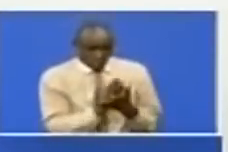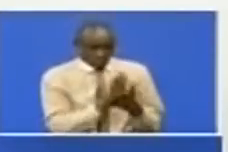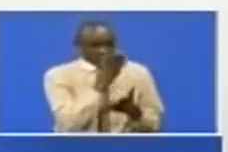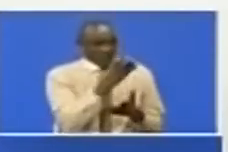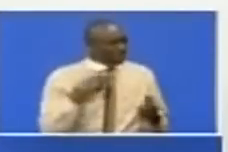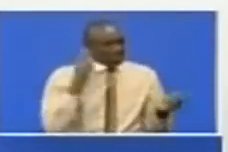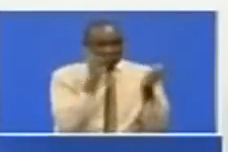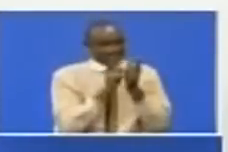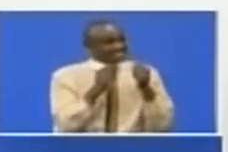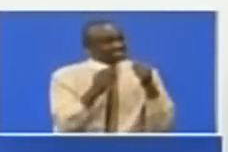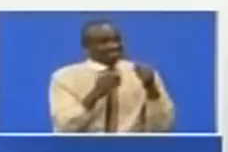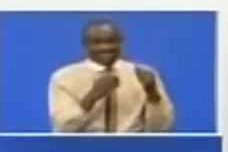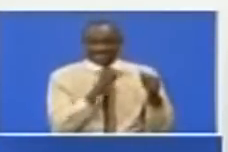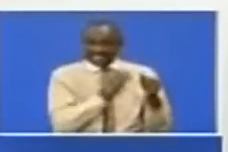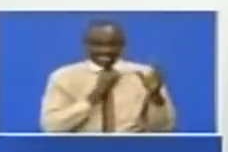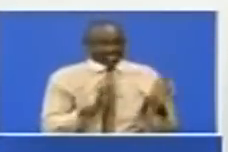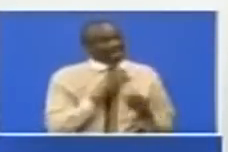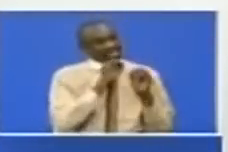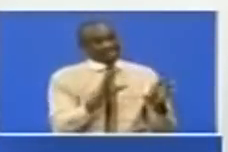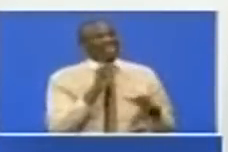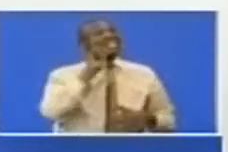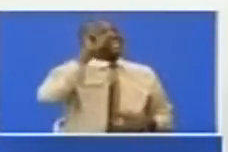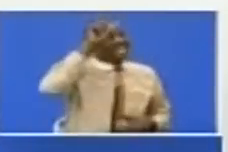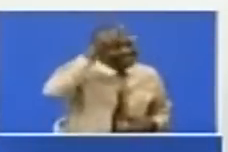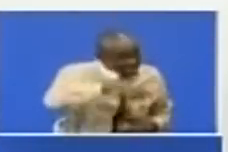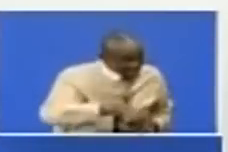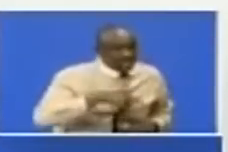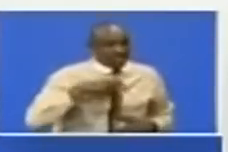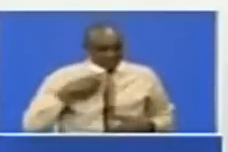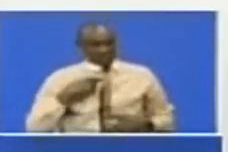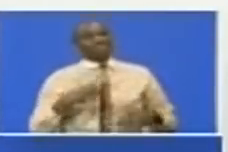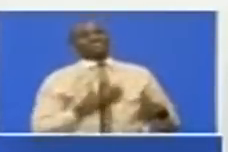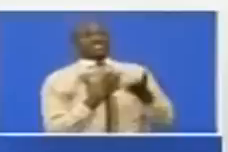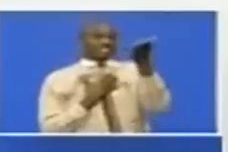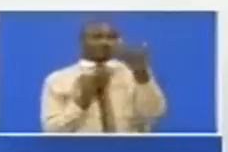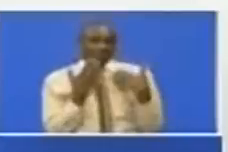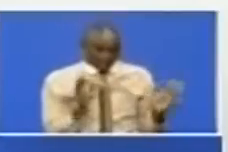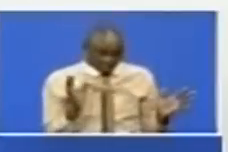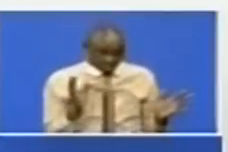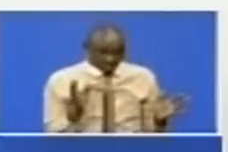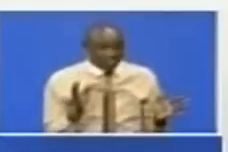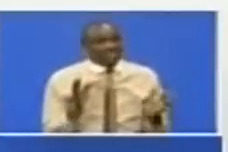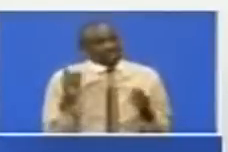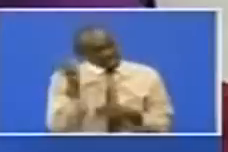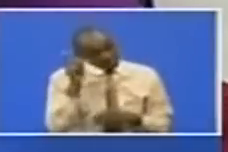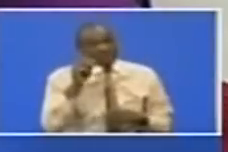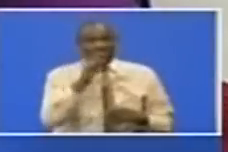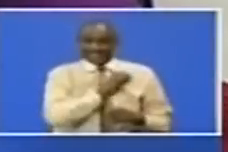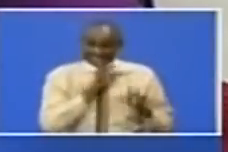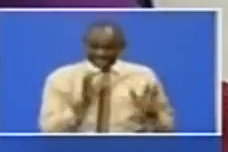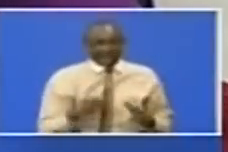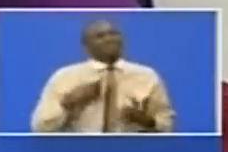I had not met the Nairobi Senator. Yeah. But much later, I paid him a courtesy visit, mm-hmm. just as Nairobi Senator. Mm-hmm.